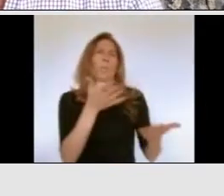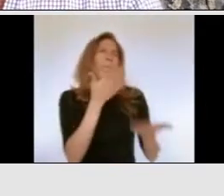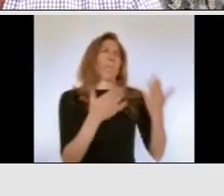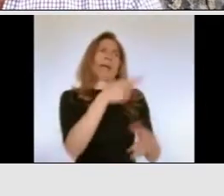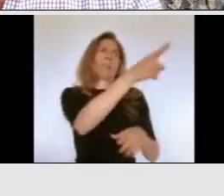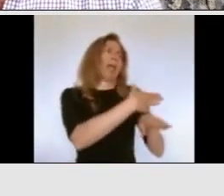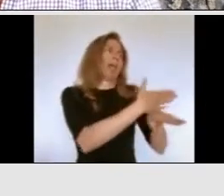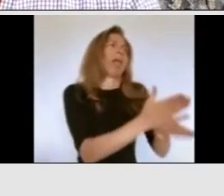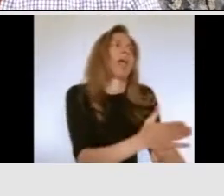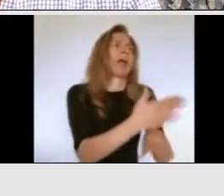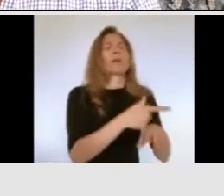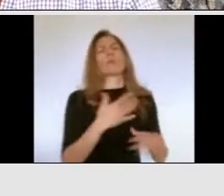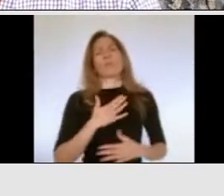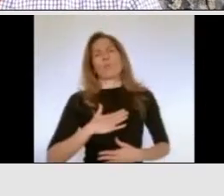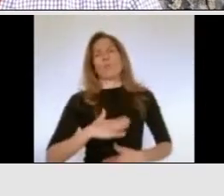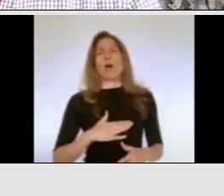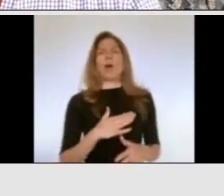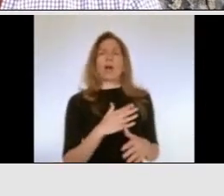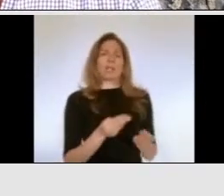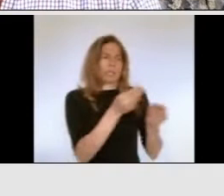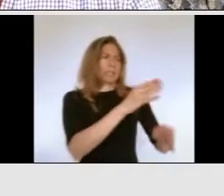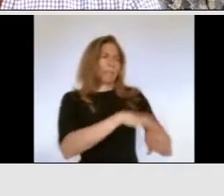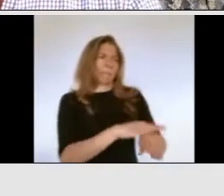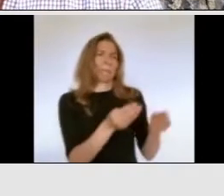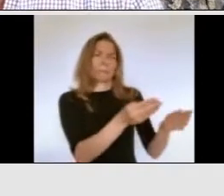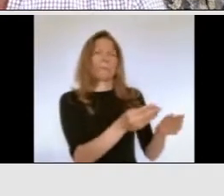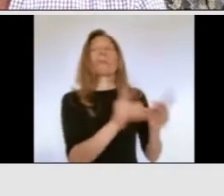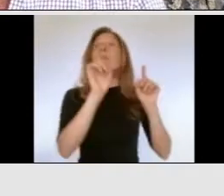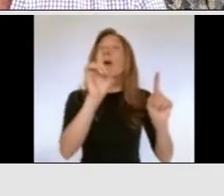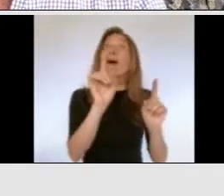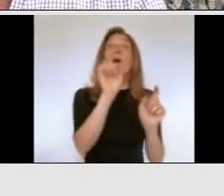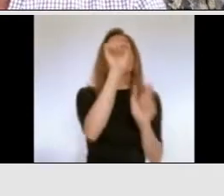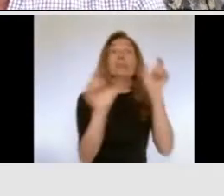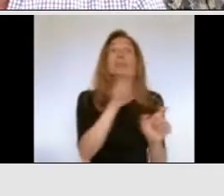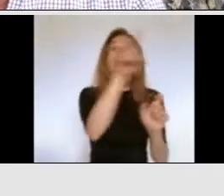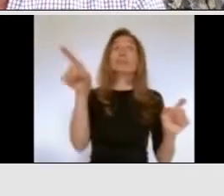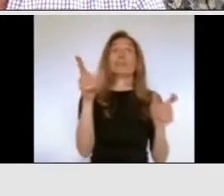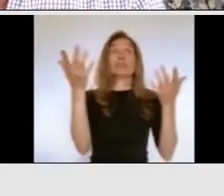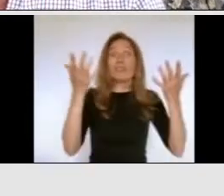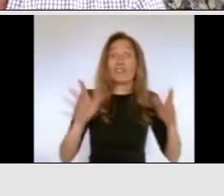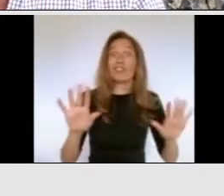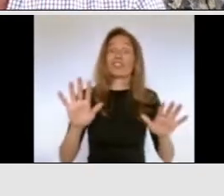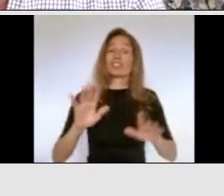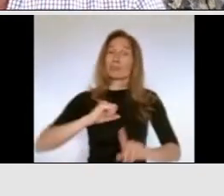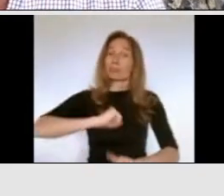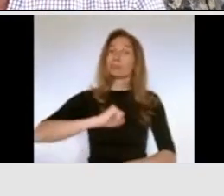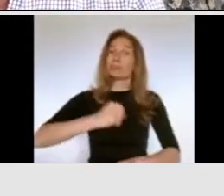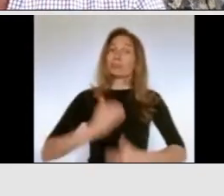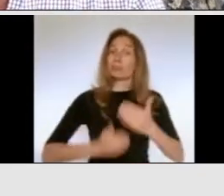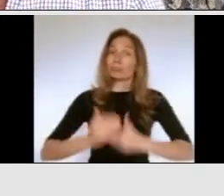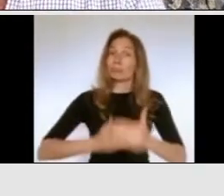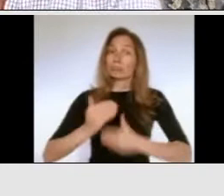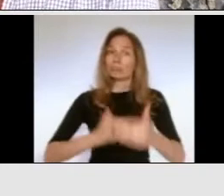can possibly do. But just to say again, thank you to those in the consortium for keeping the tempo